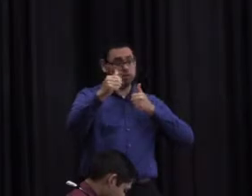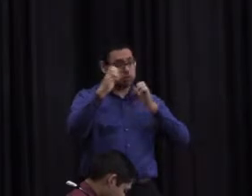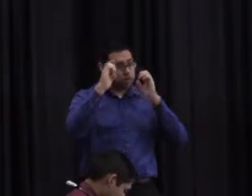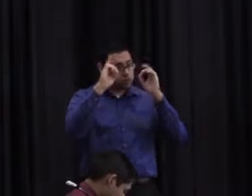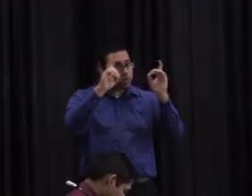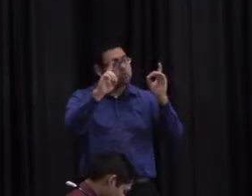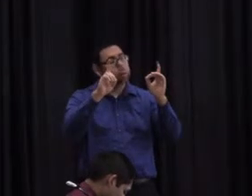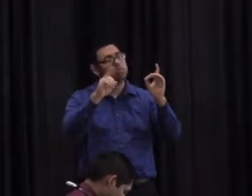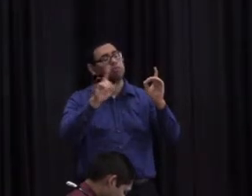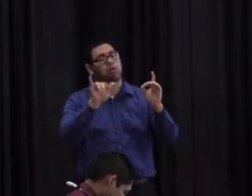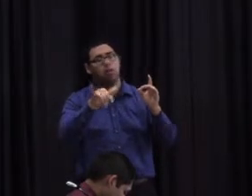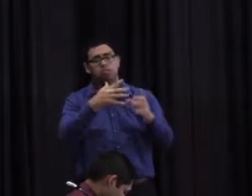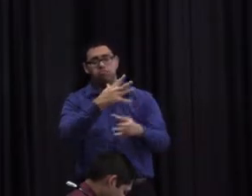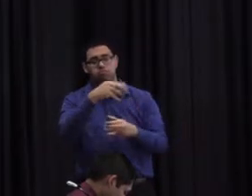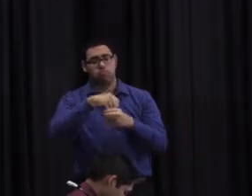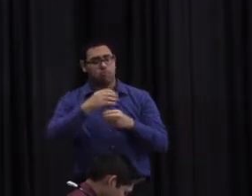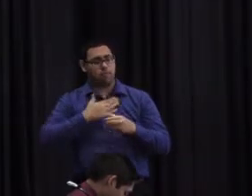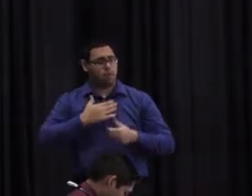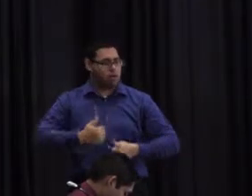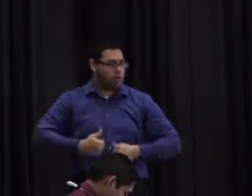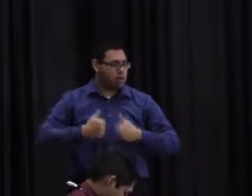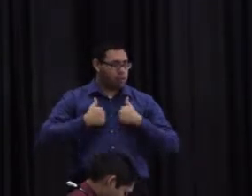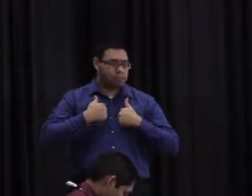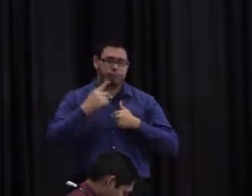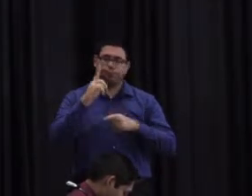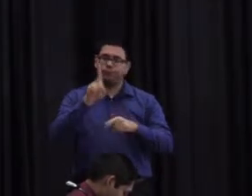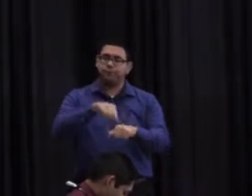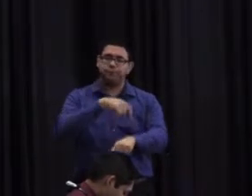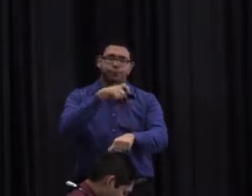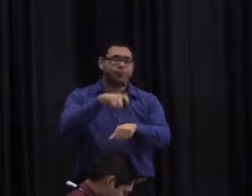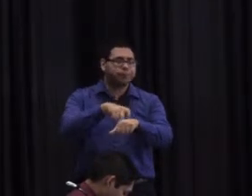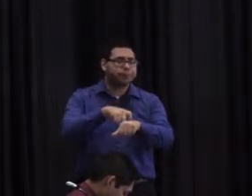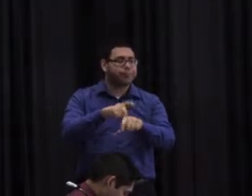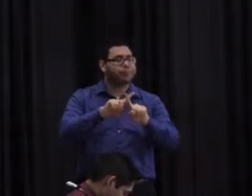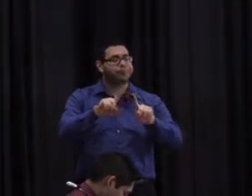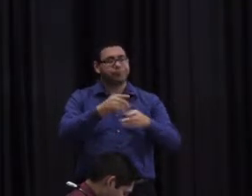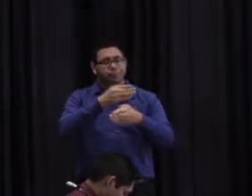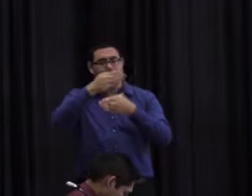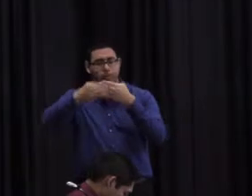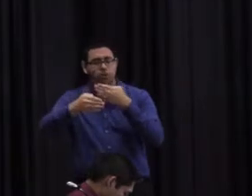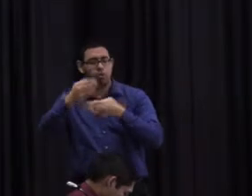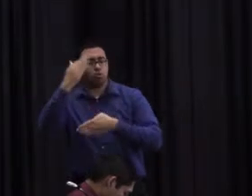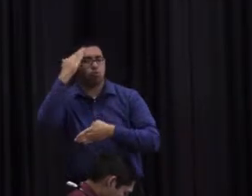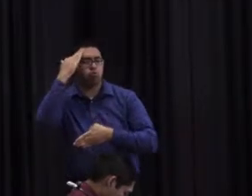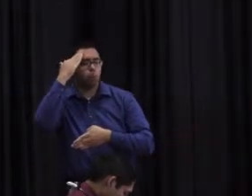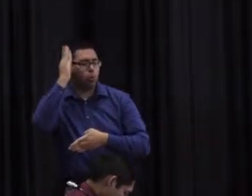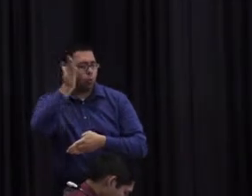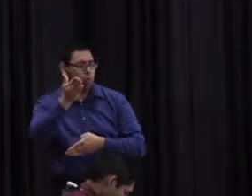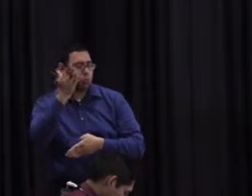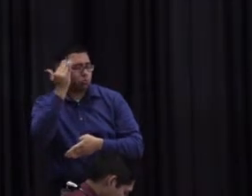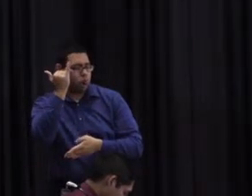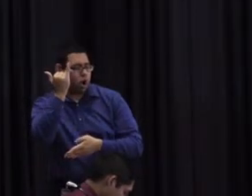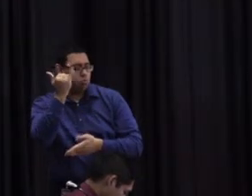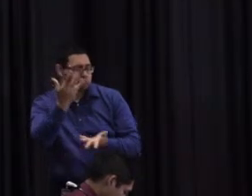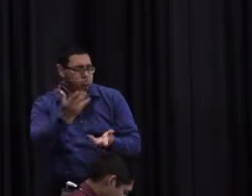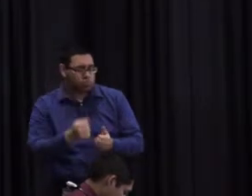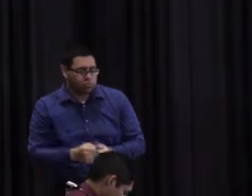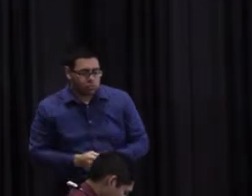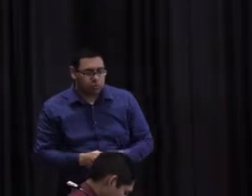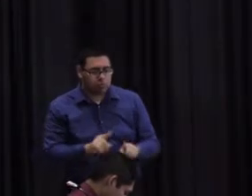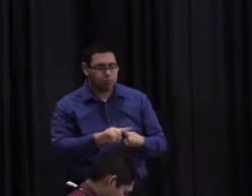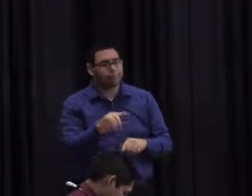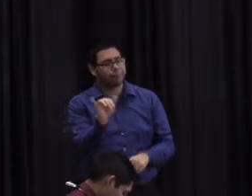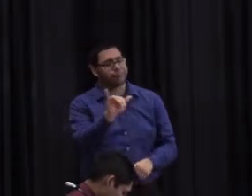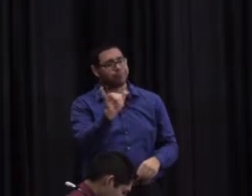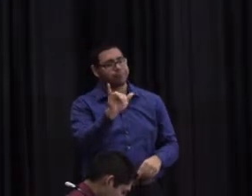It has been a part of my life for a long time. And at the very end, you'll know why. But